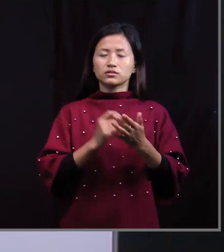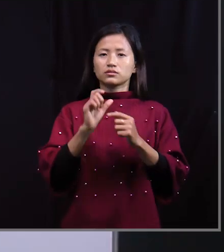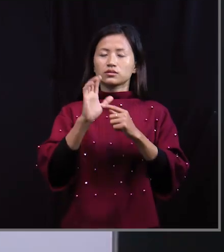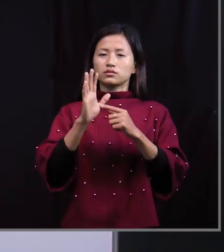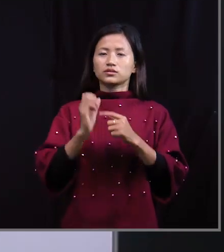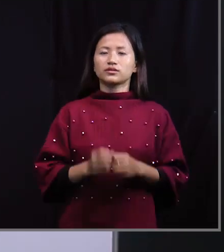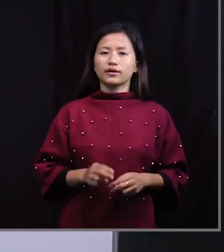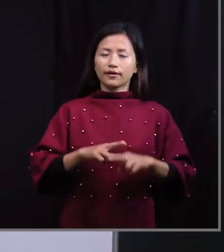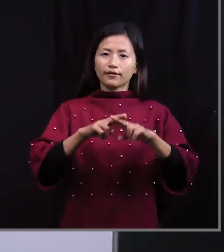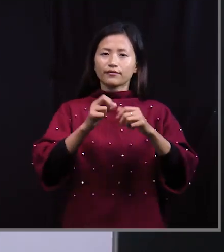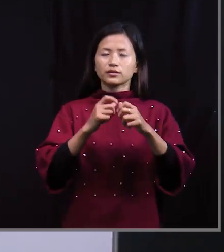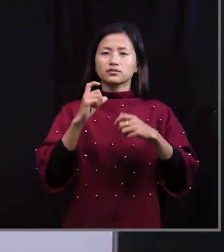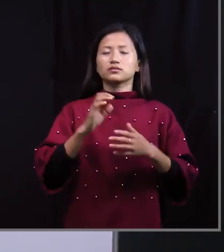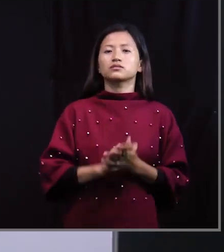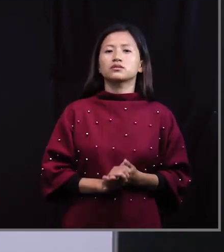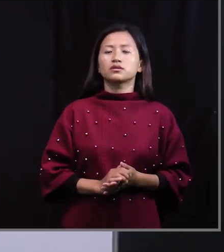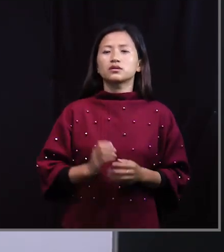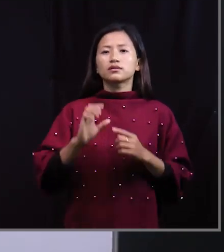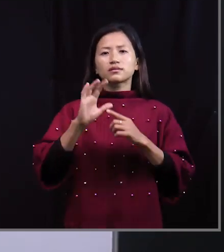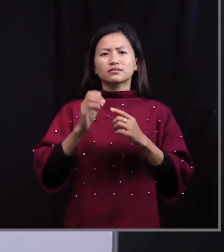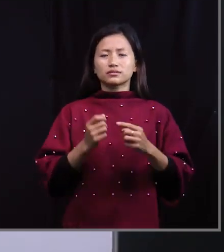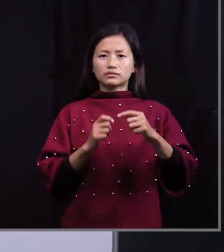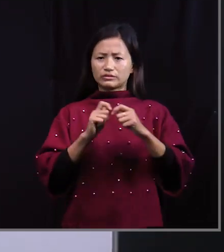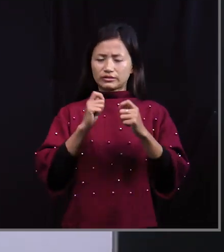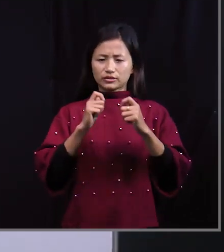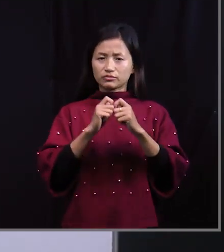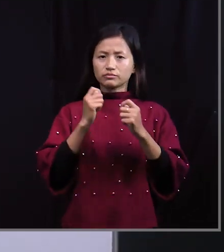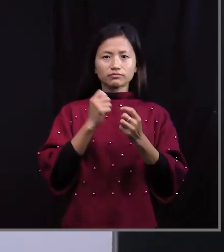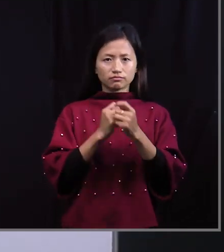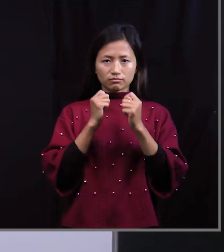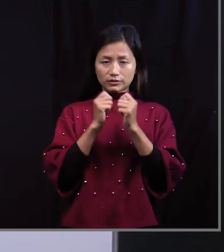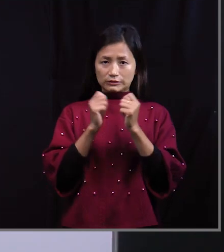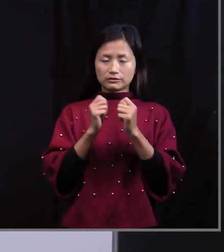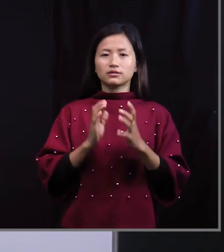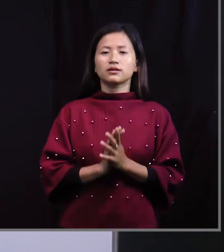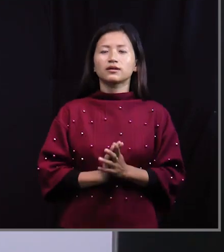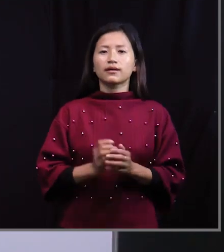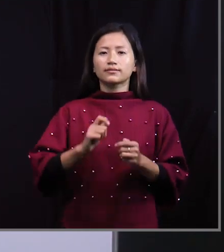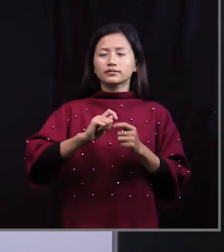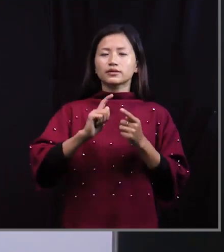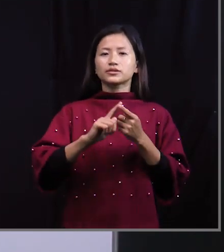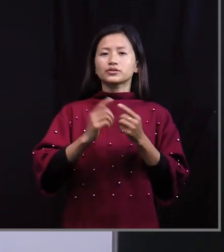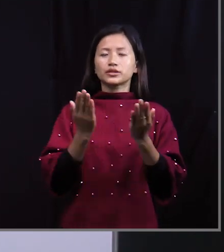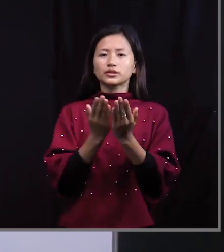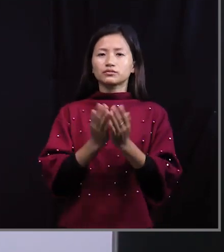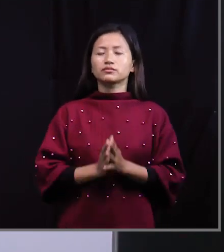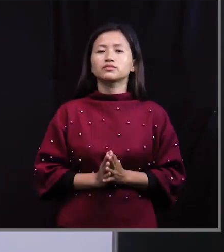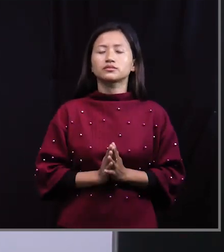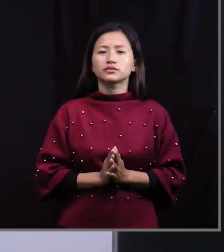such as society, cultural, traditions, standard of living, education, and people in the